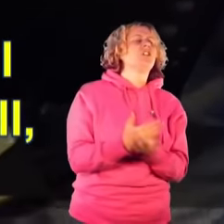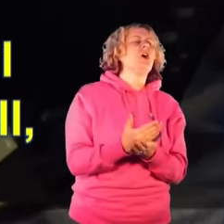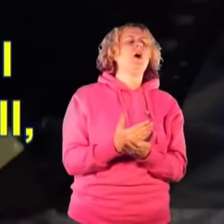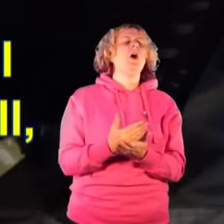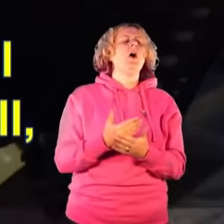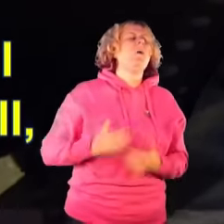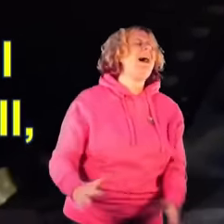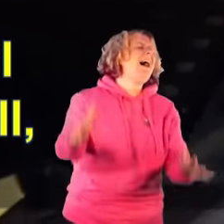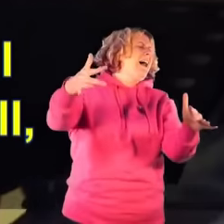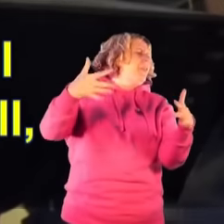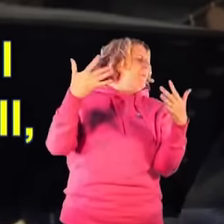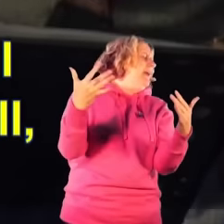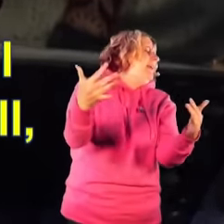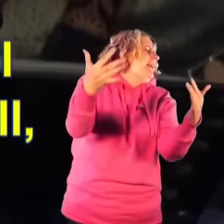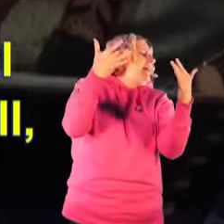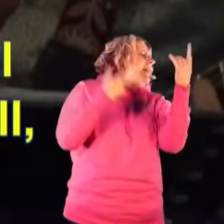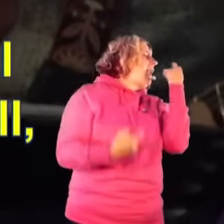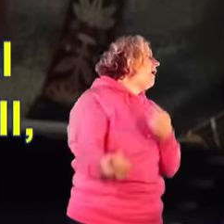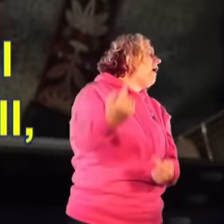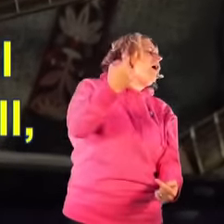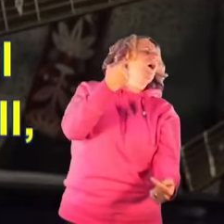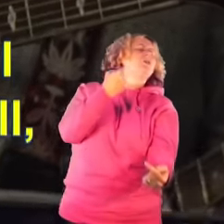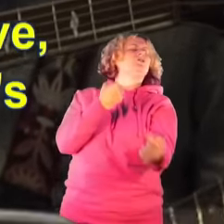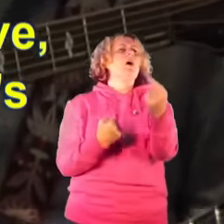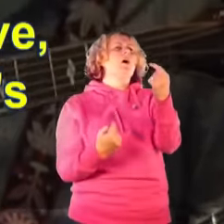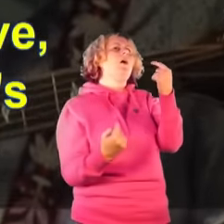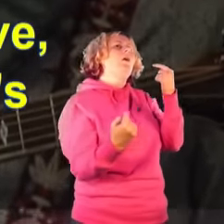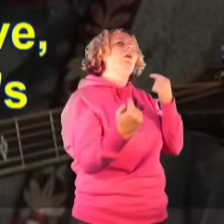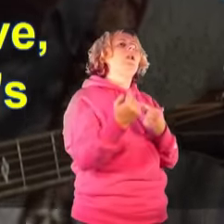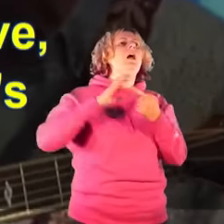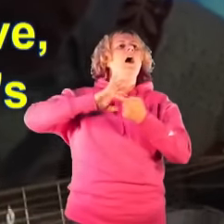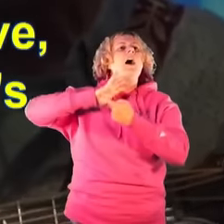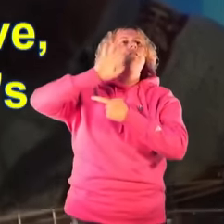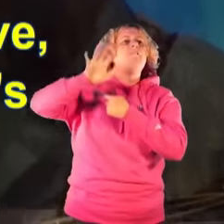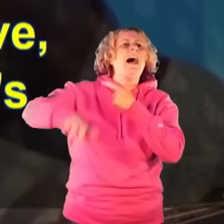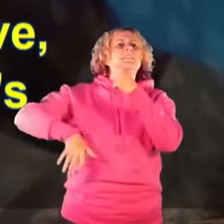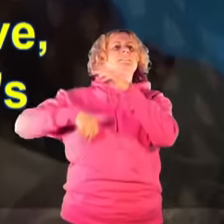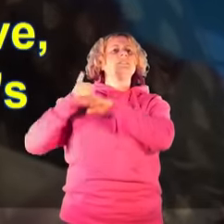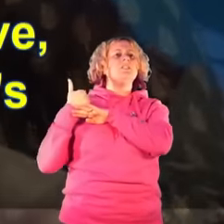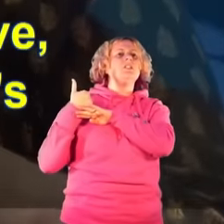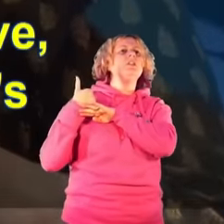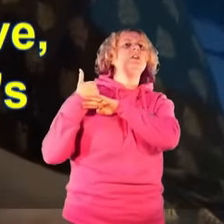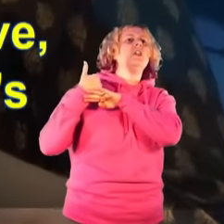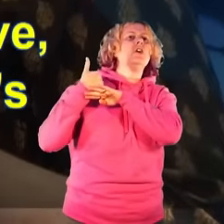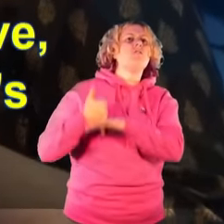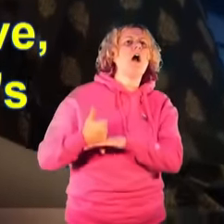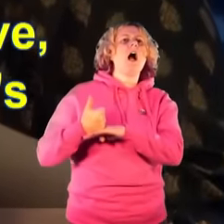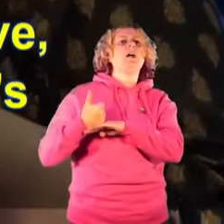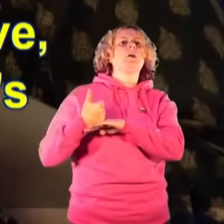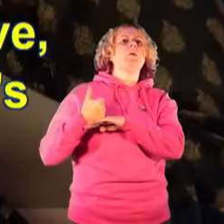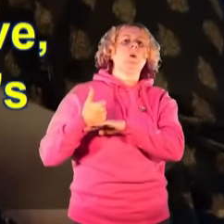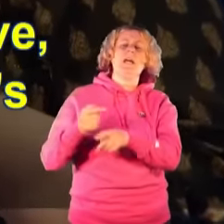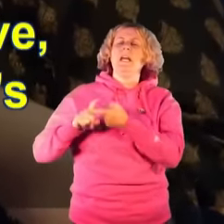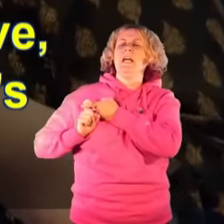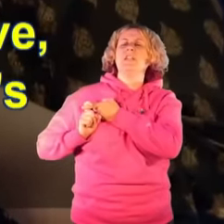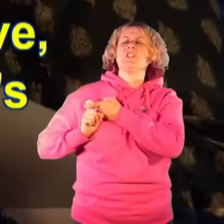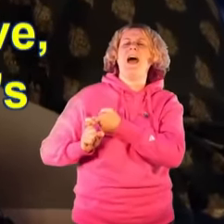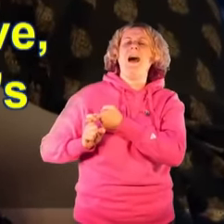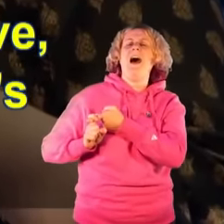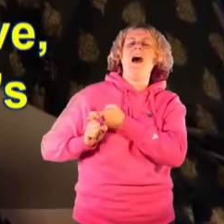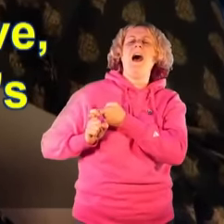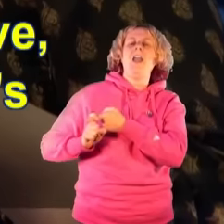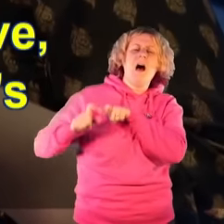steadfast. Sure, while the billows roll, fast into the rock